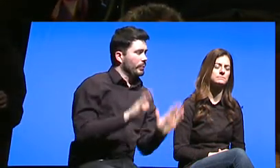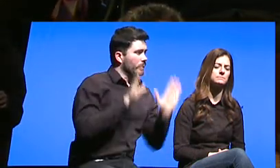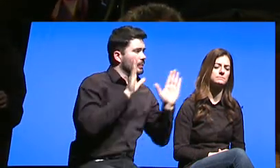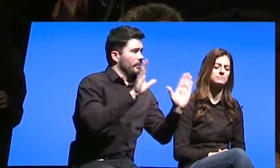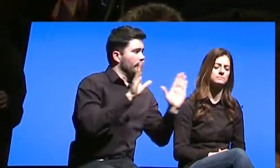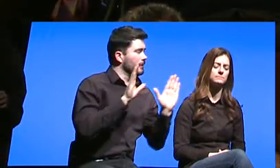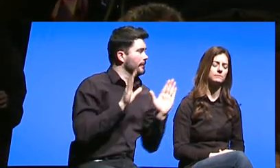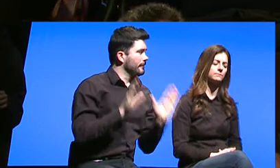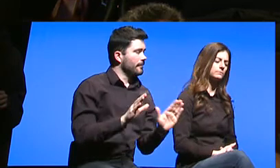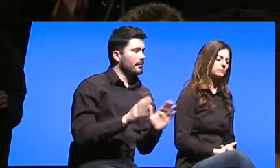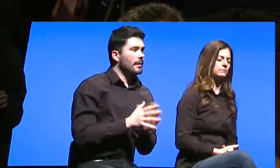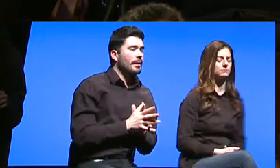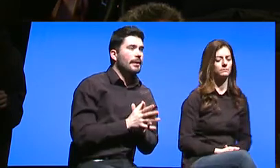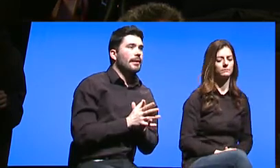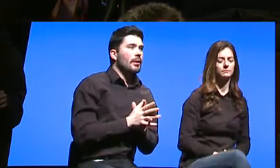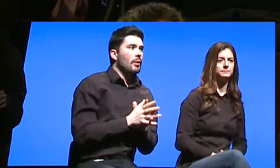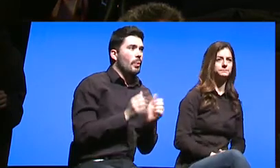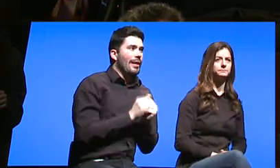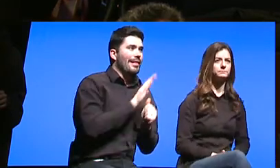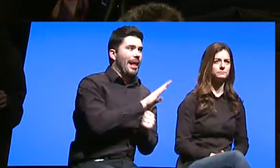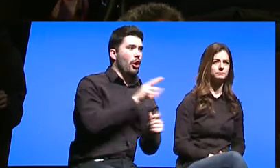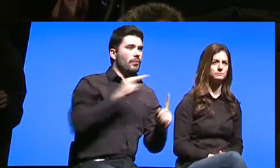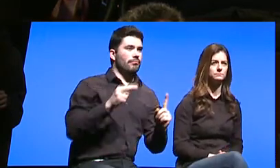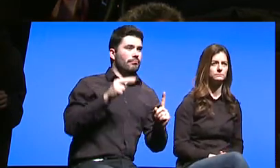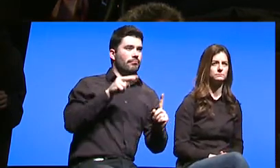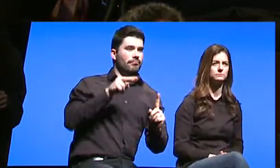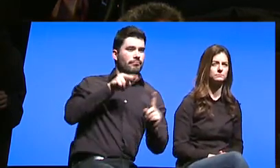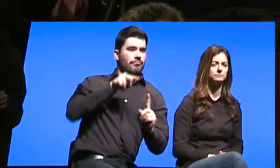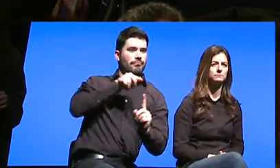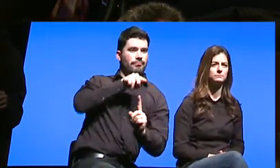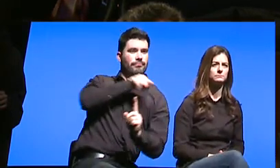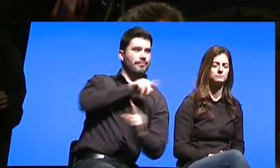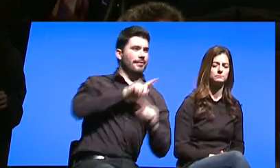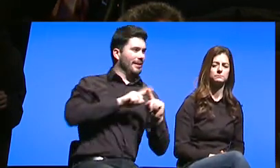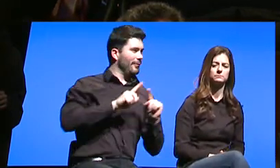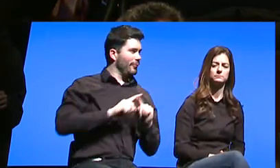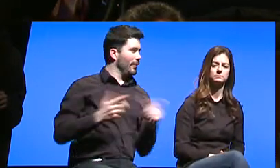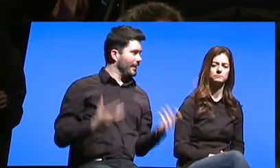their differentness, I guess, for lack of a better word. But